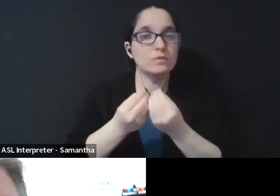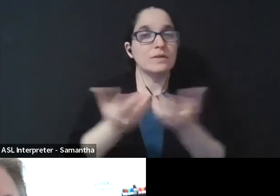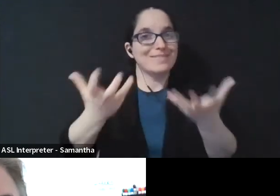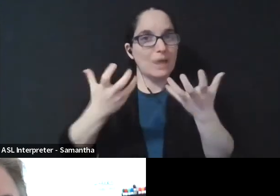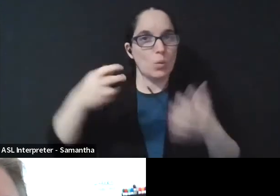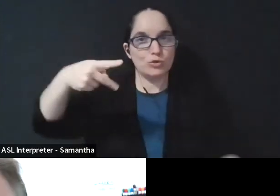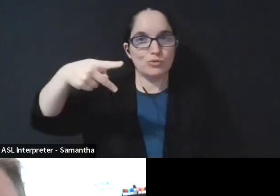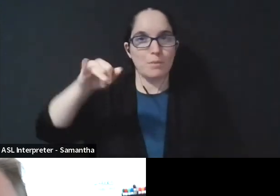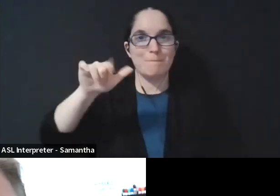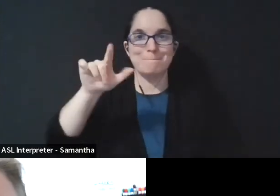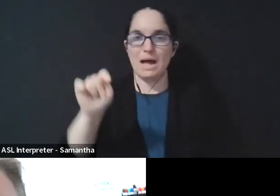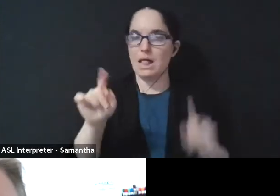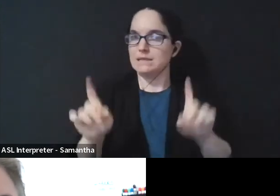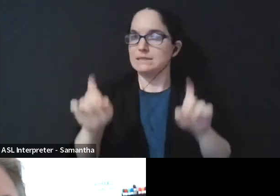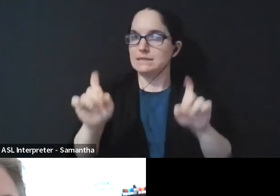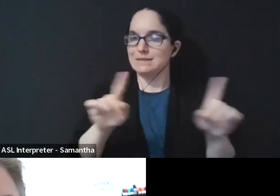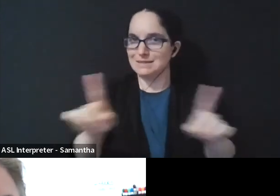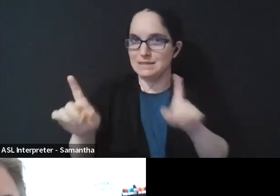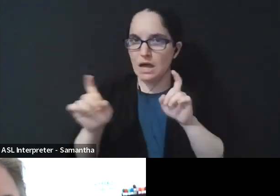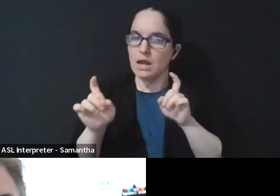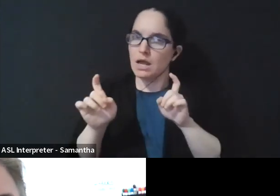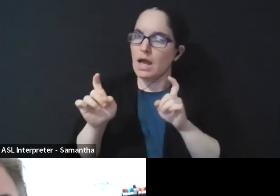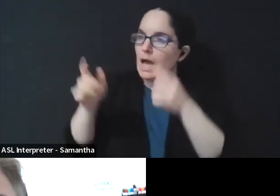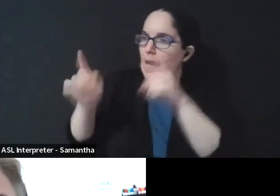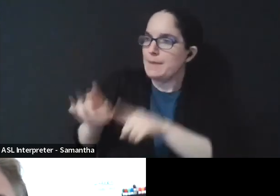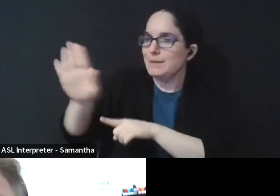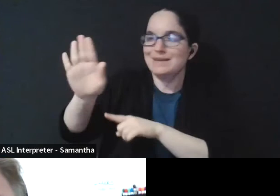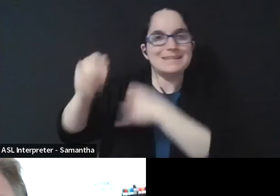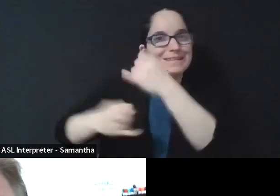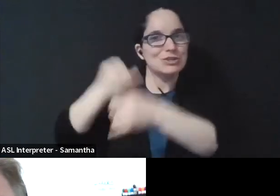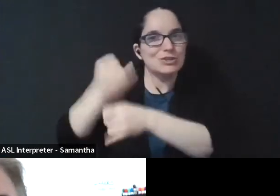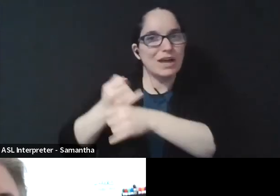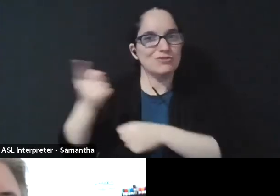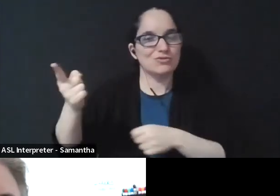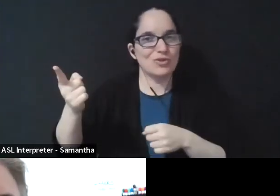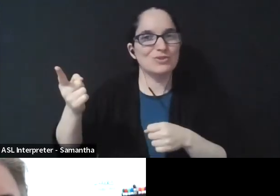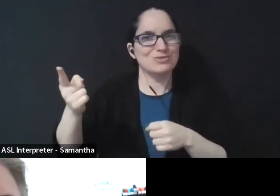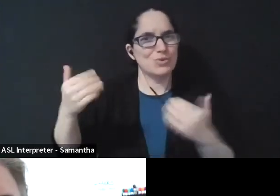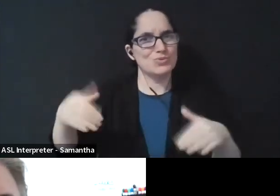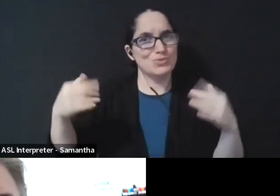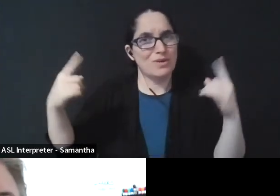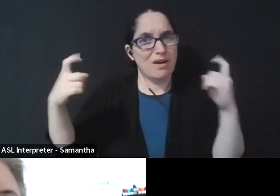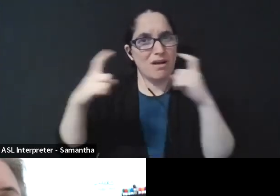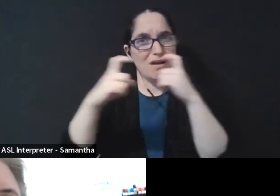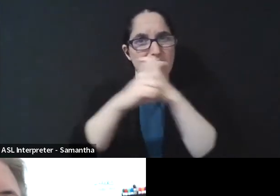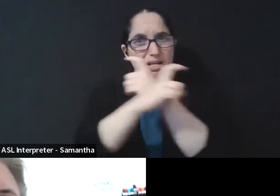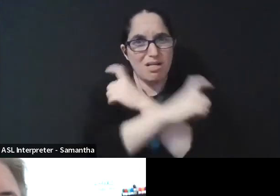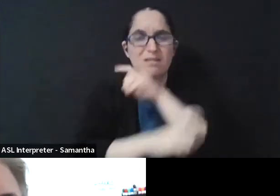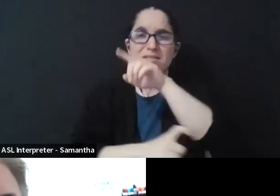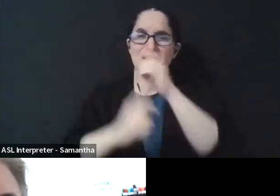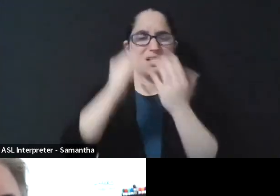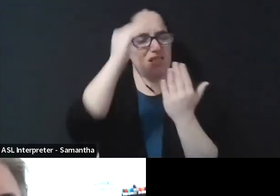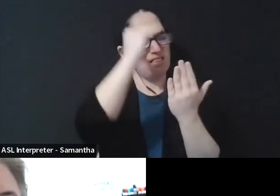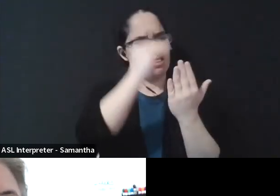study. And mm-hmm. It happened to be international. So there was a whole complicated set of questions that needed